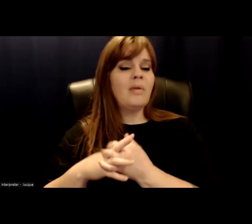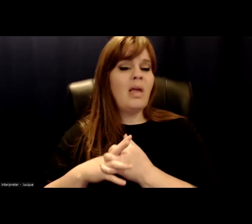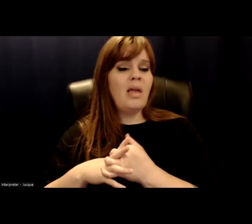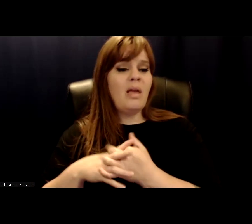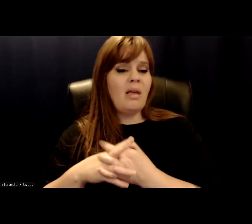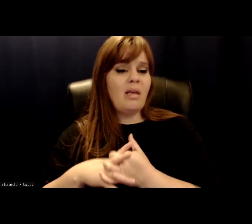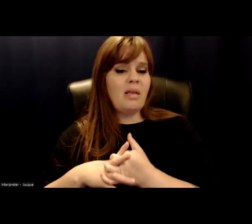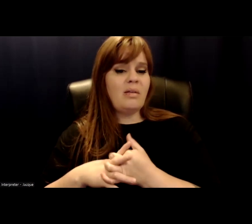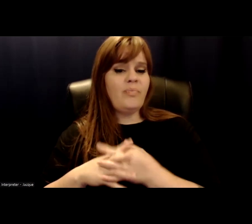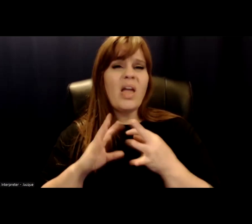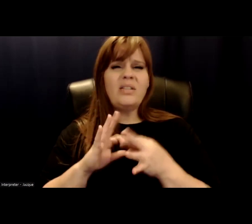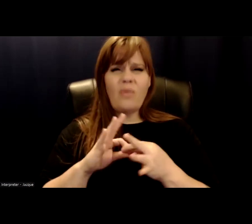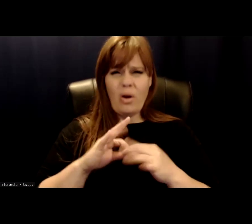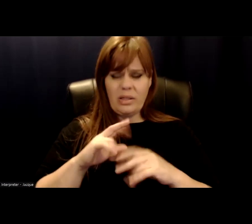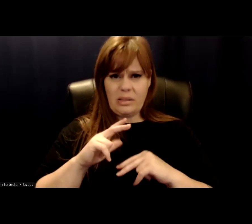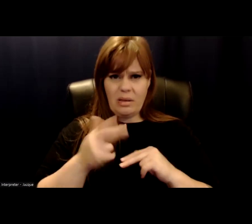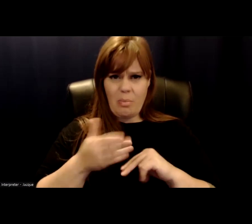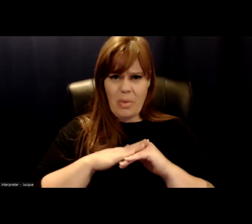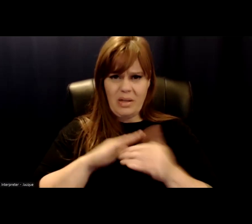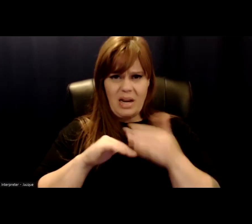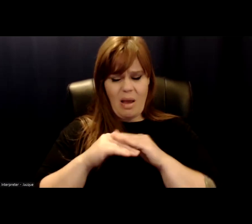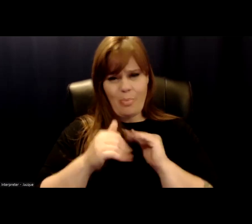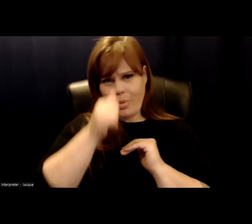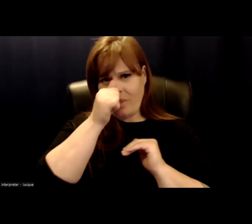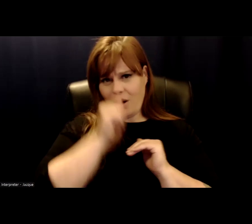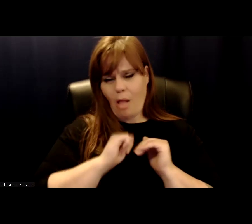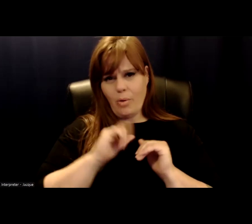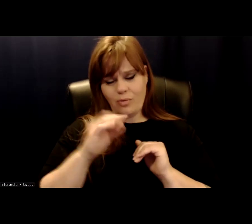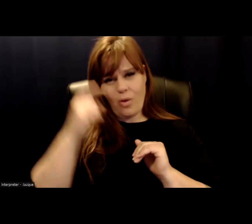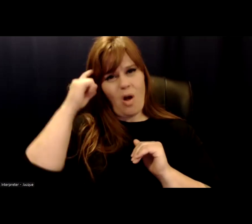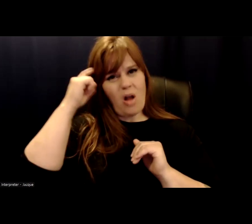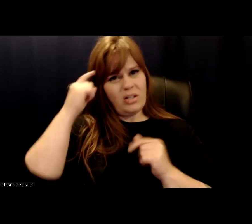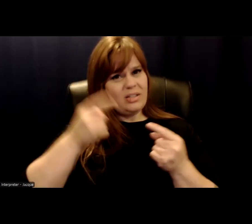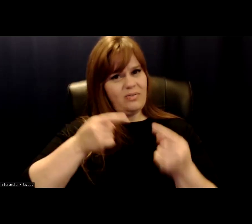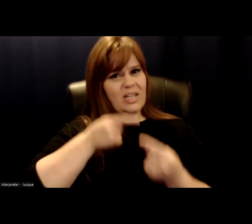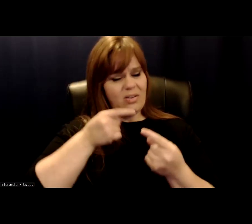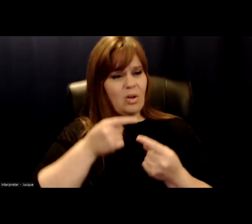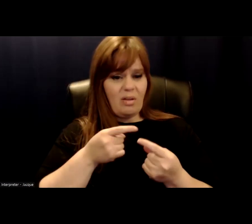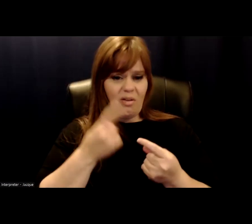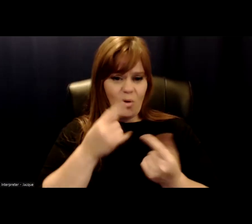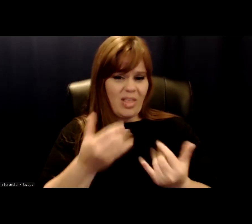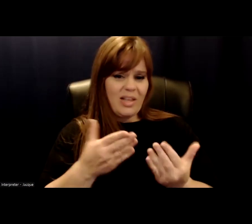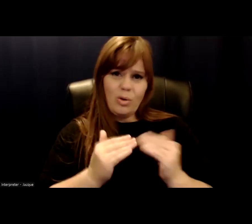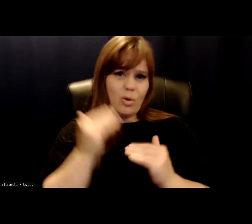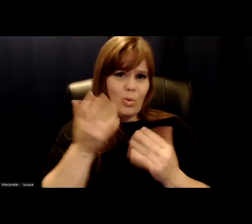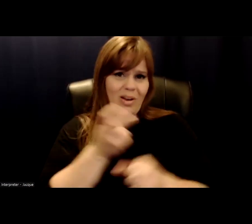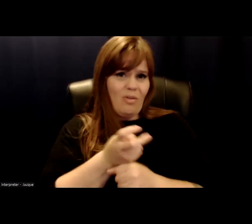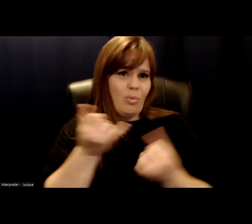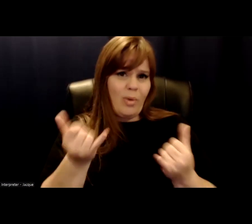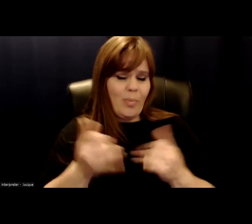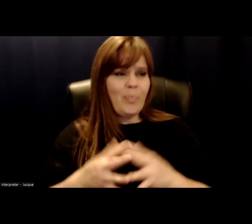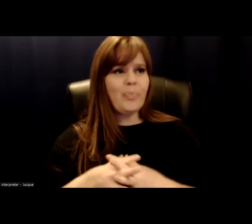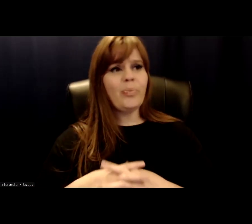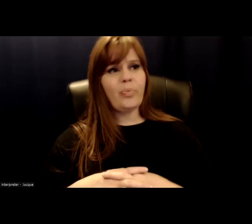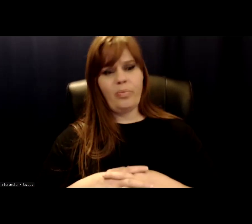tolerance for the cognitive difficulty of doing things that are currently too difficult, I think there are a lot of studies